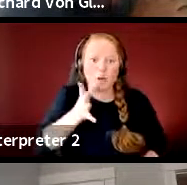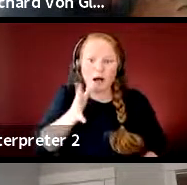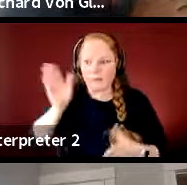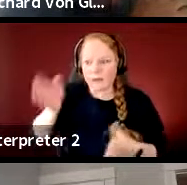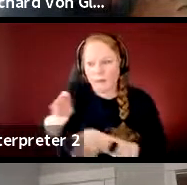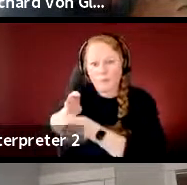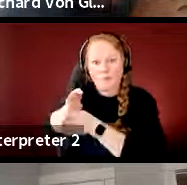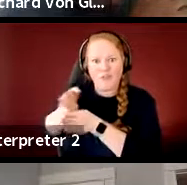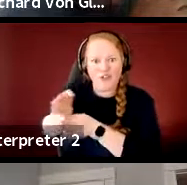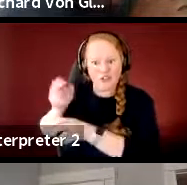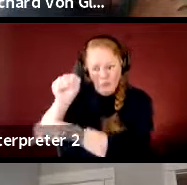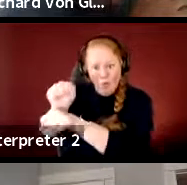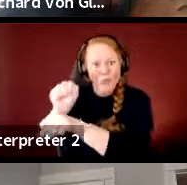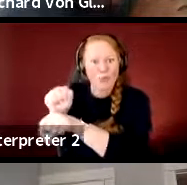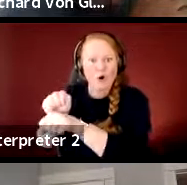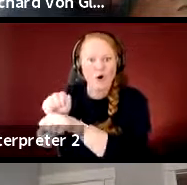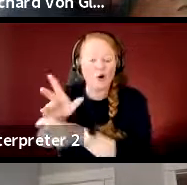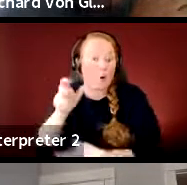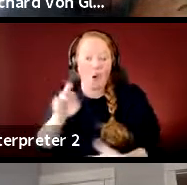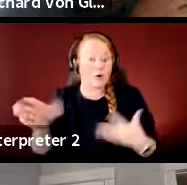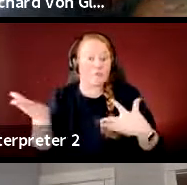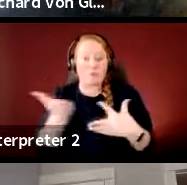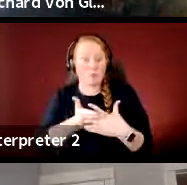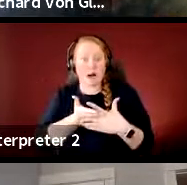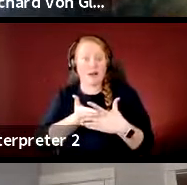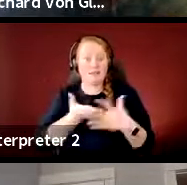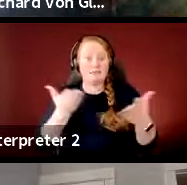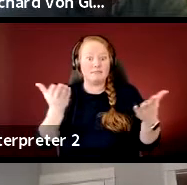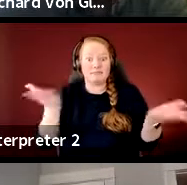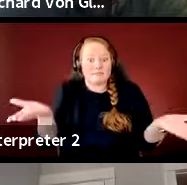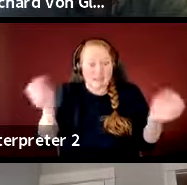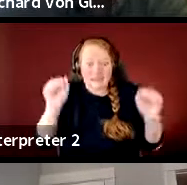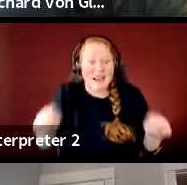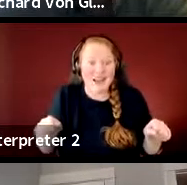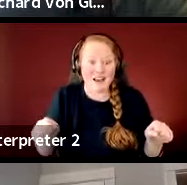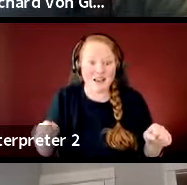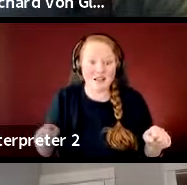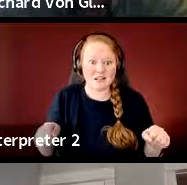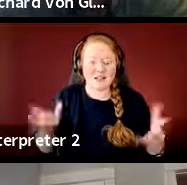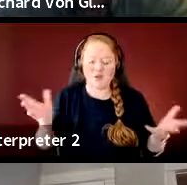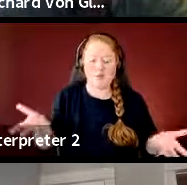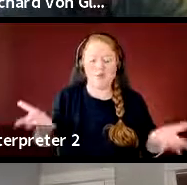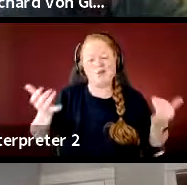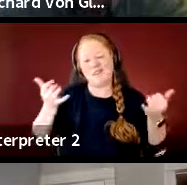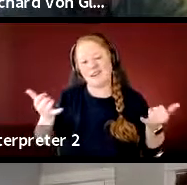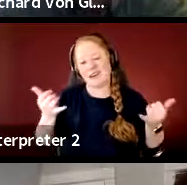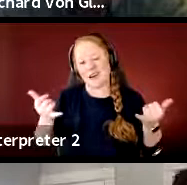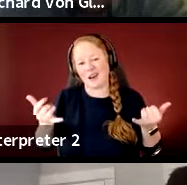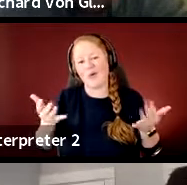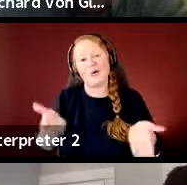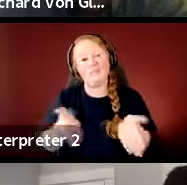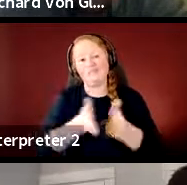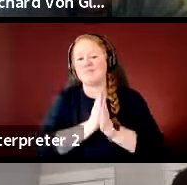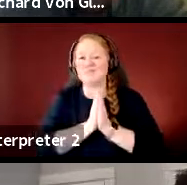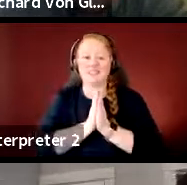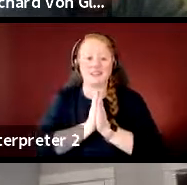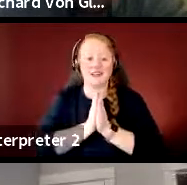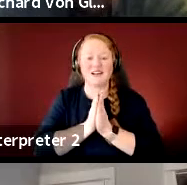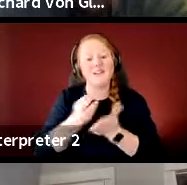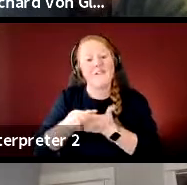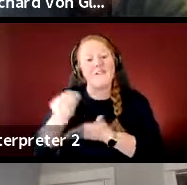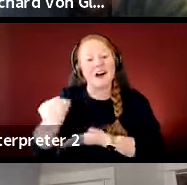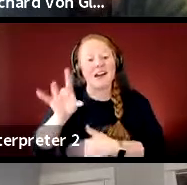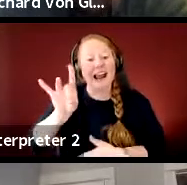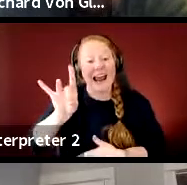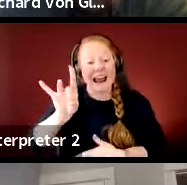dreams, or just have a break. This is why today we are asking the SAB to fund $8 million instead of $2 million for